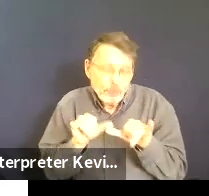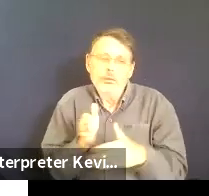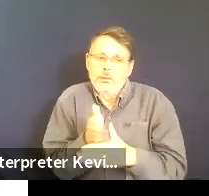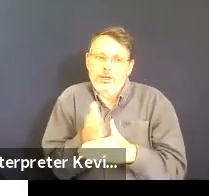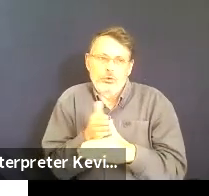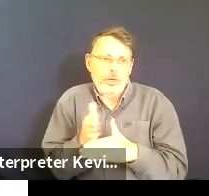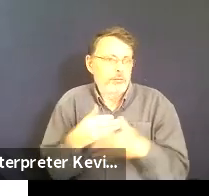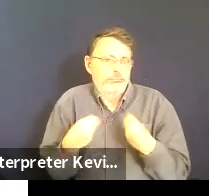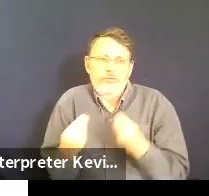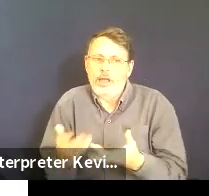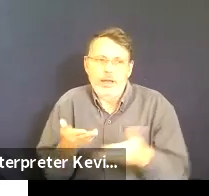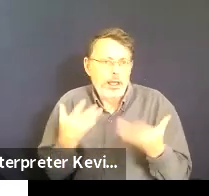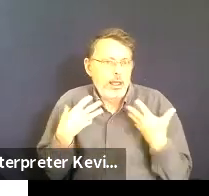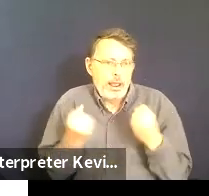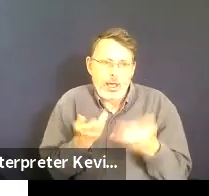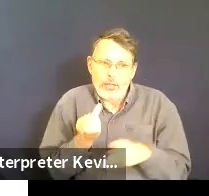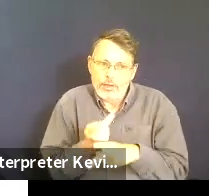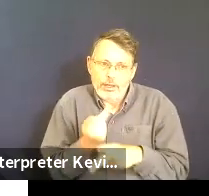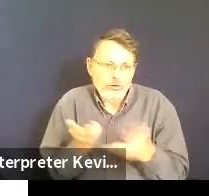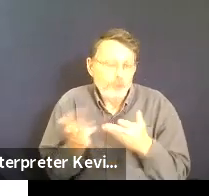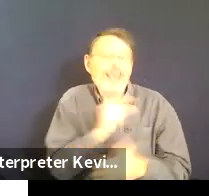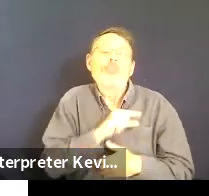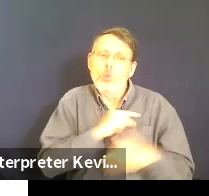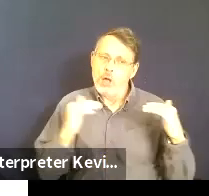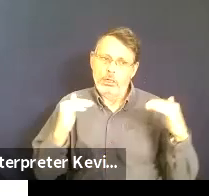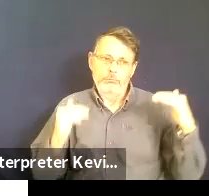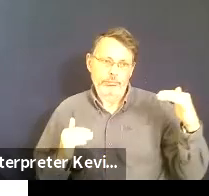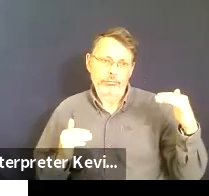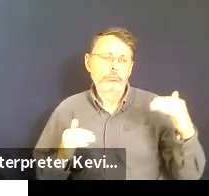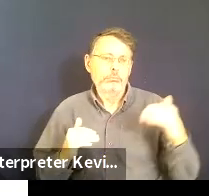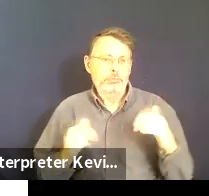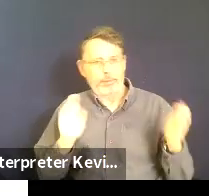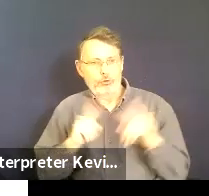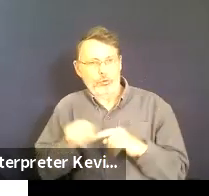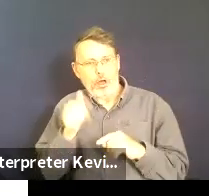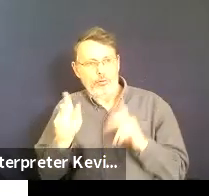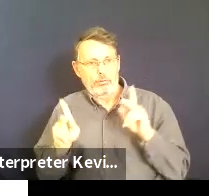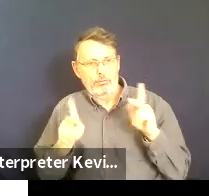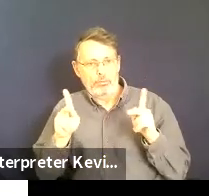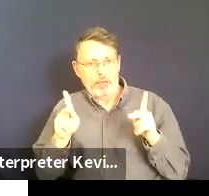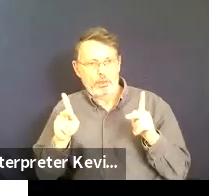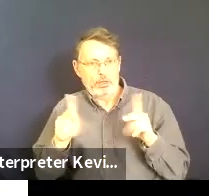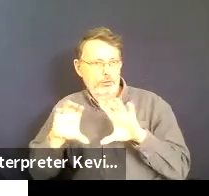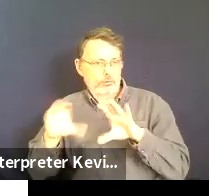of healthcare services received among various population groups. Next slide, please.